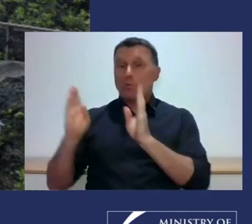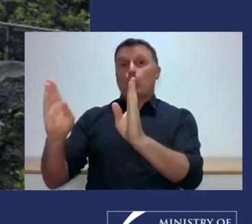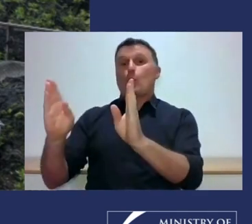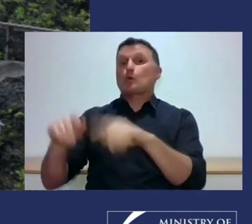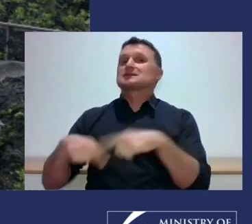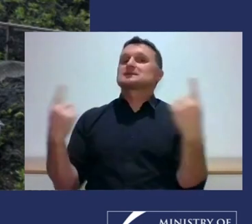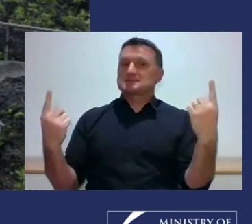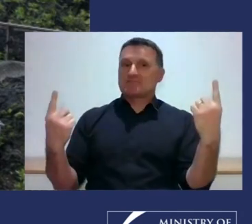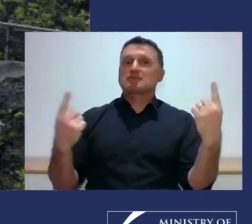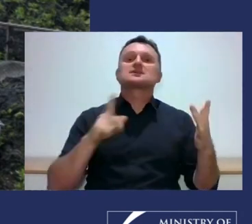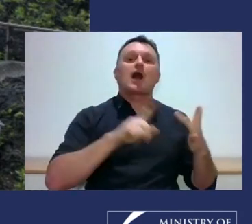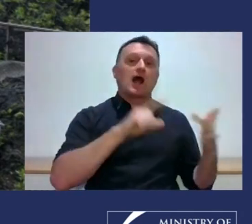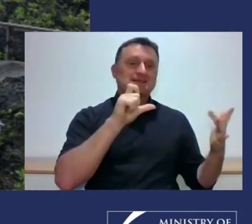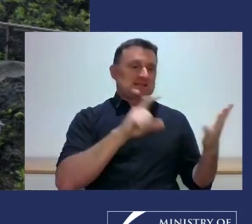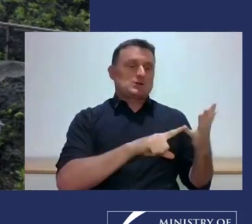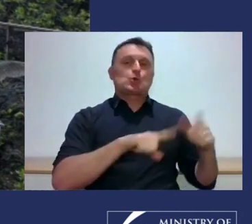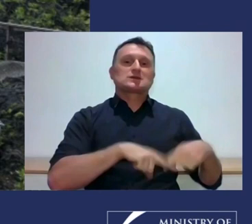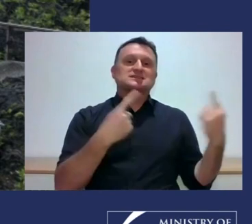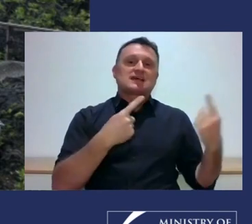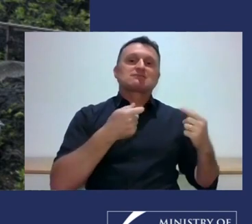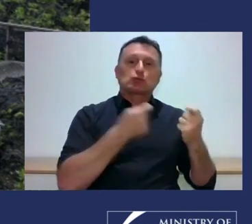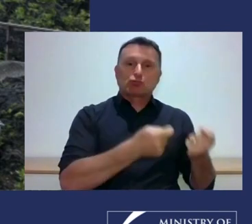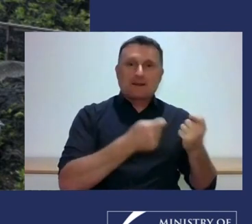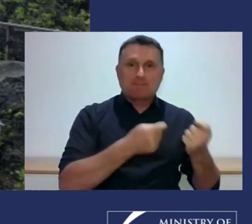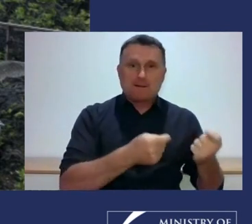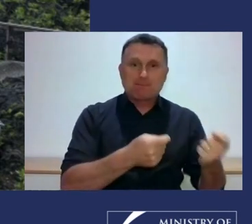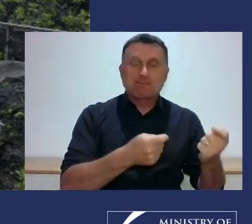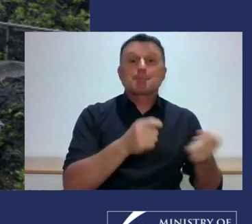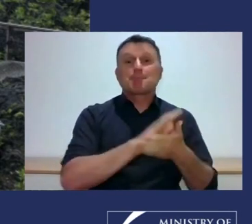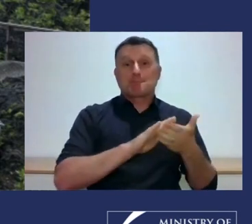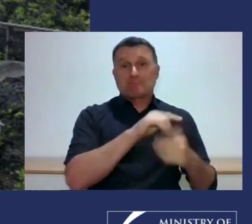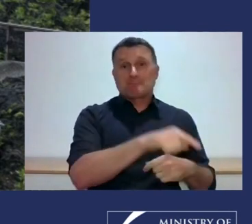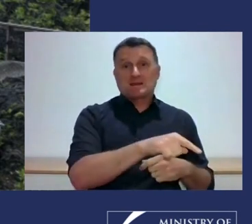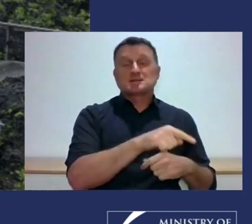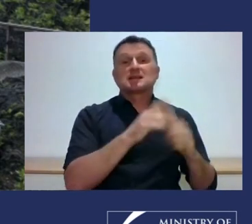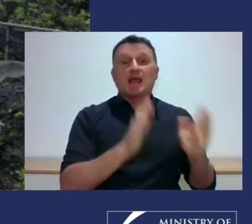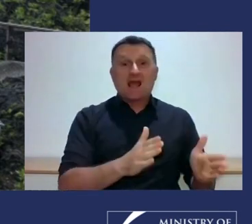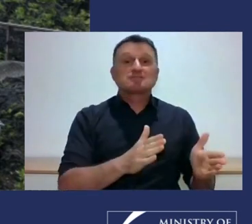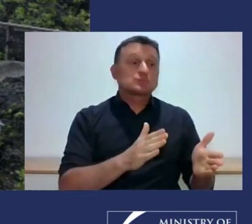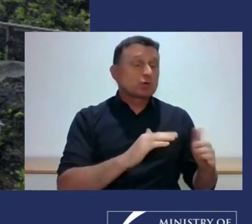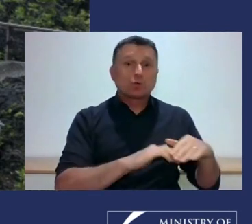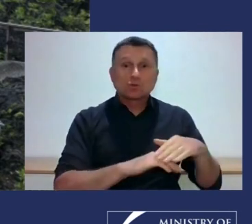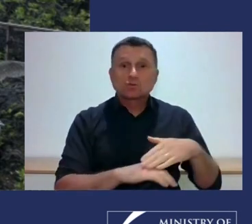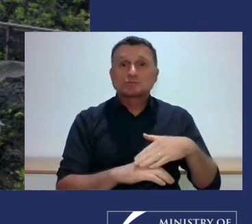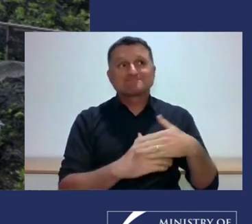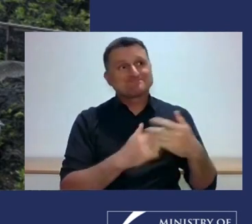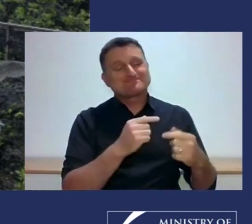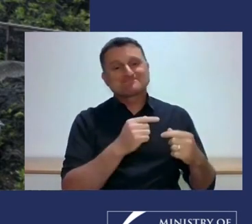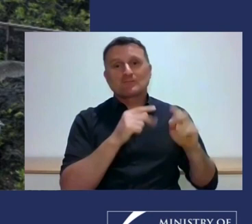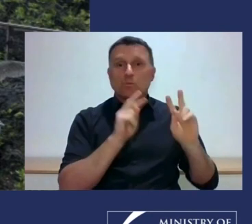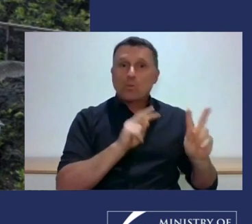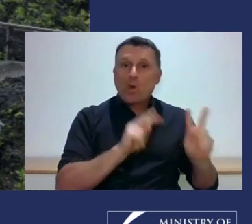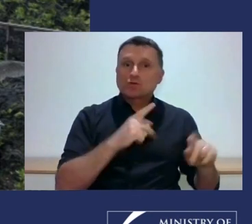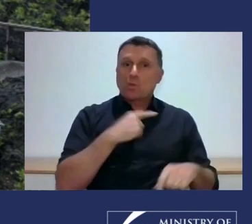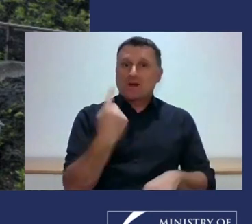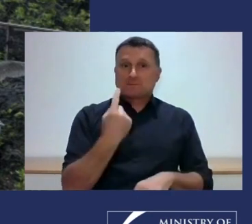example. And so, and then as things escalate as well, you know, they develop high blood pressure, they develop preeclampsia,